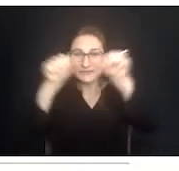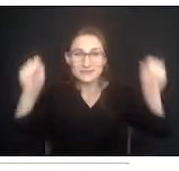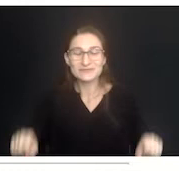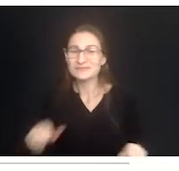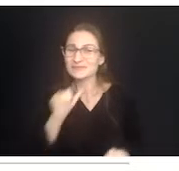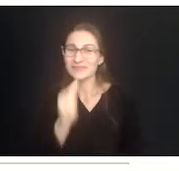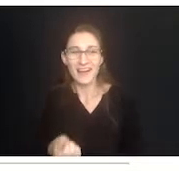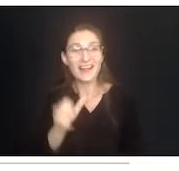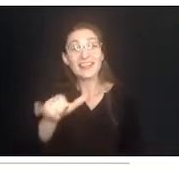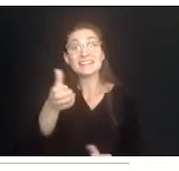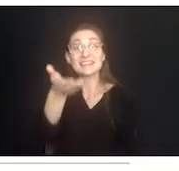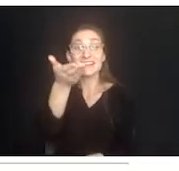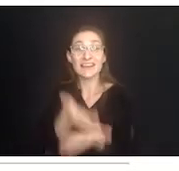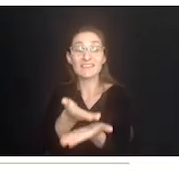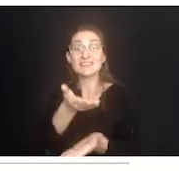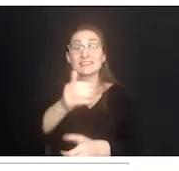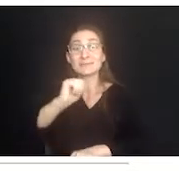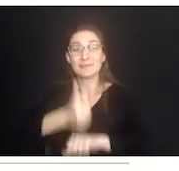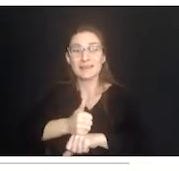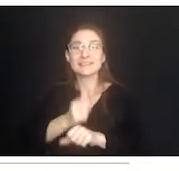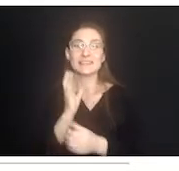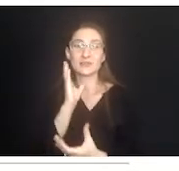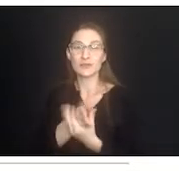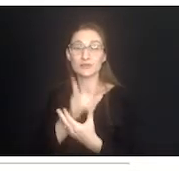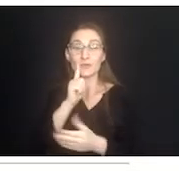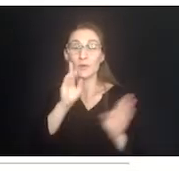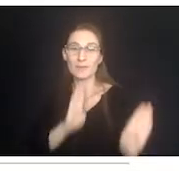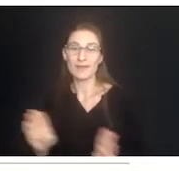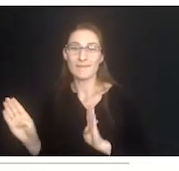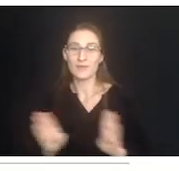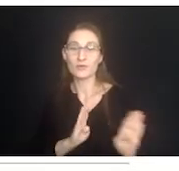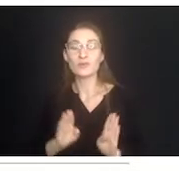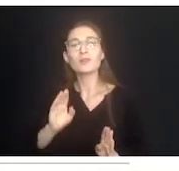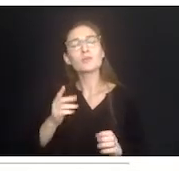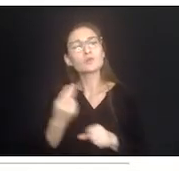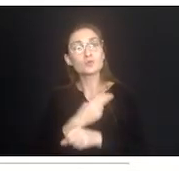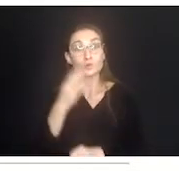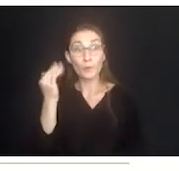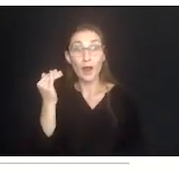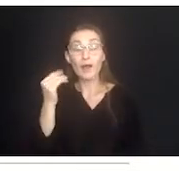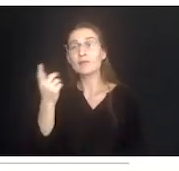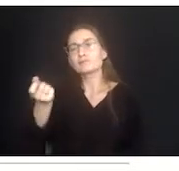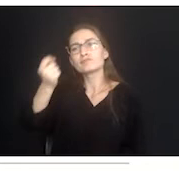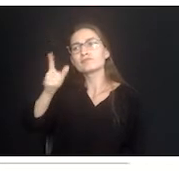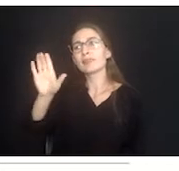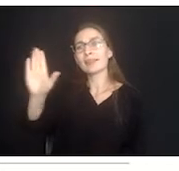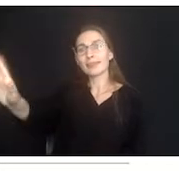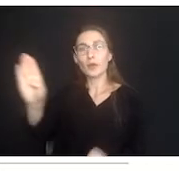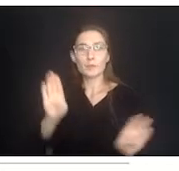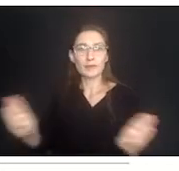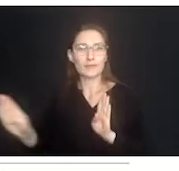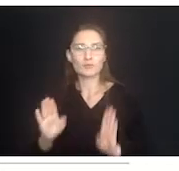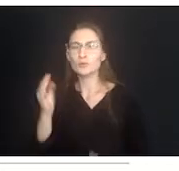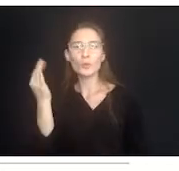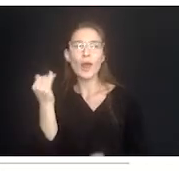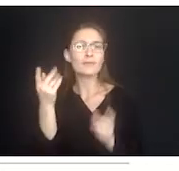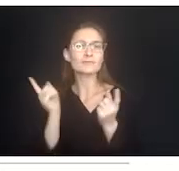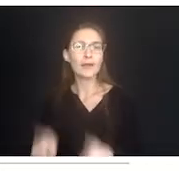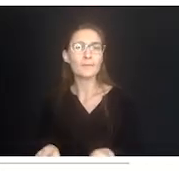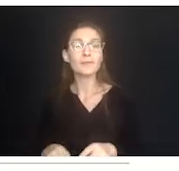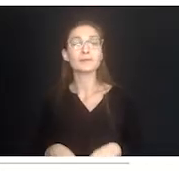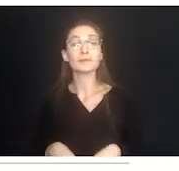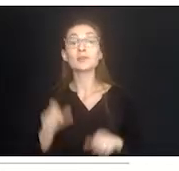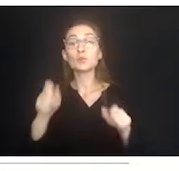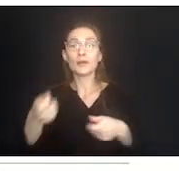a television station. In this circumstance, it is an evidence-based behavior intervention used for understanding why behavior is happening,